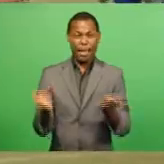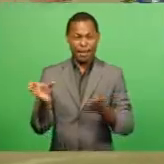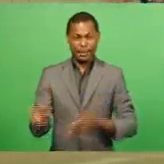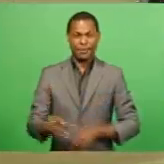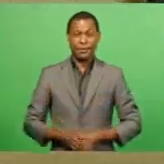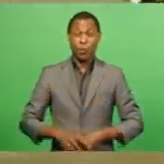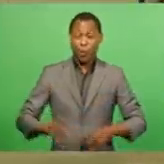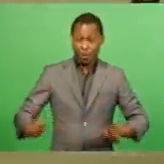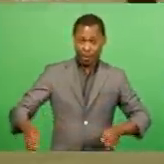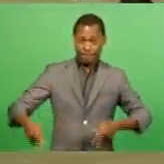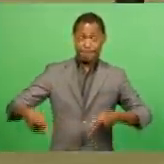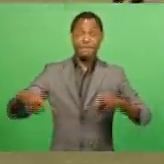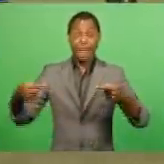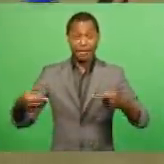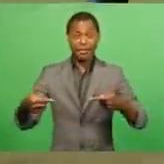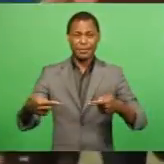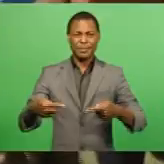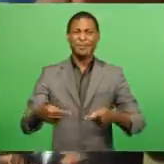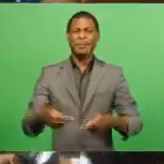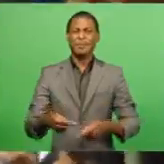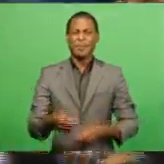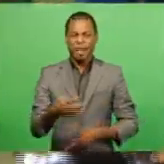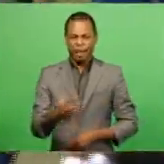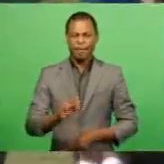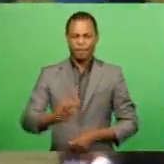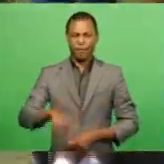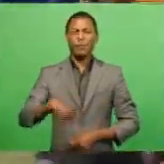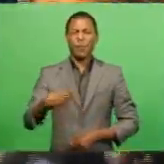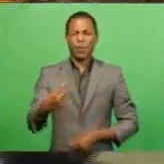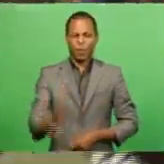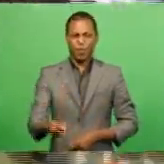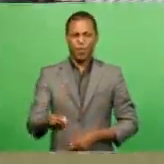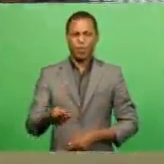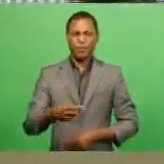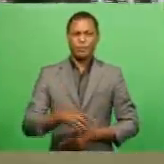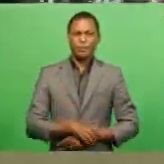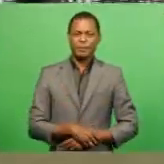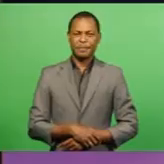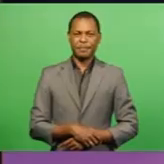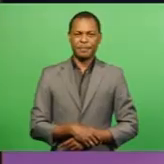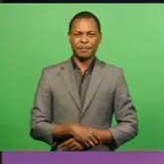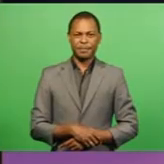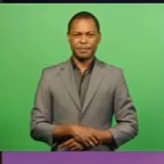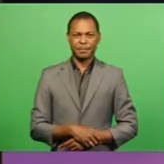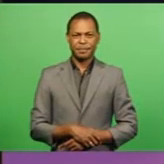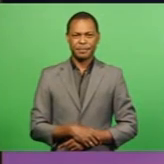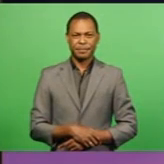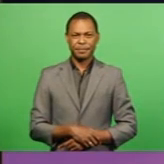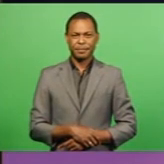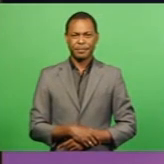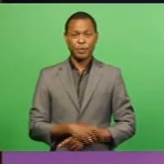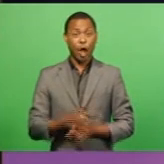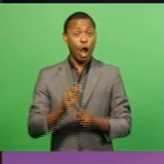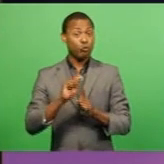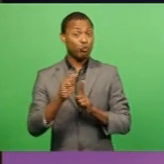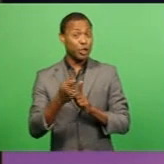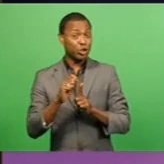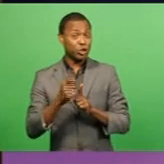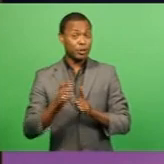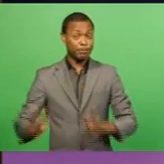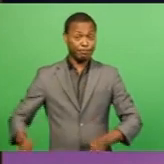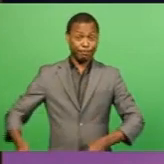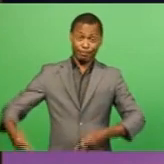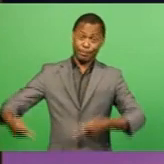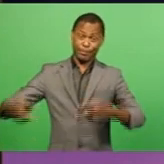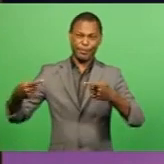the Super 7 series will be played tomorrow. Carlini Tavi, FBC Sports. Traditional rivals will battle in the